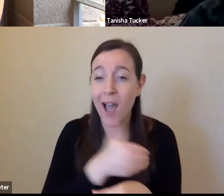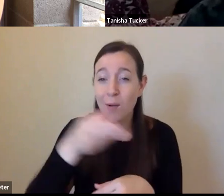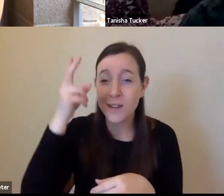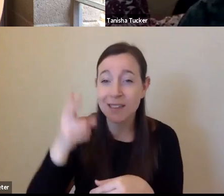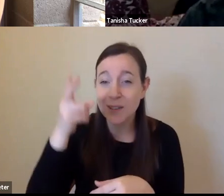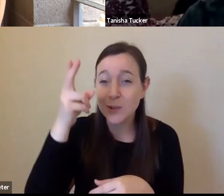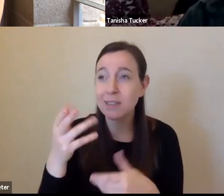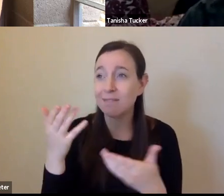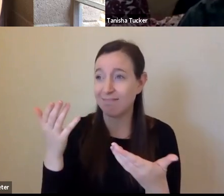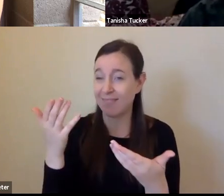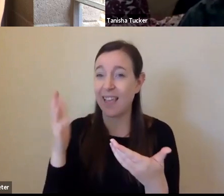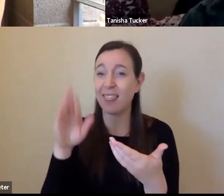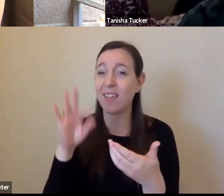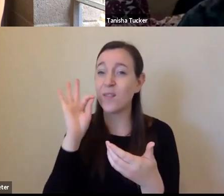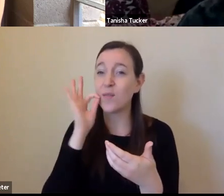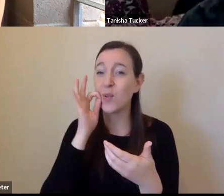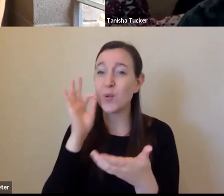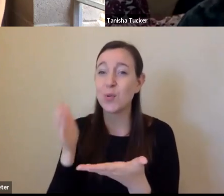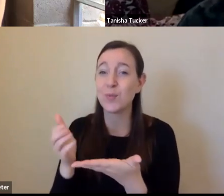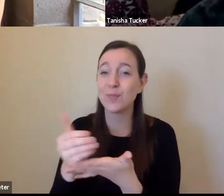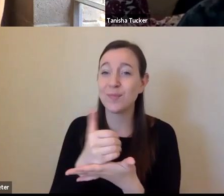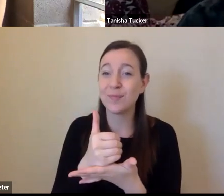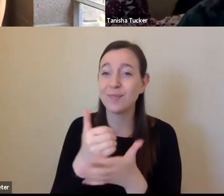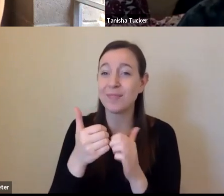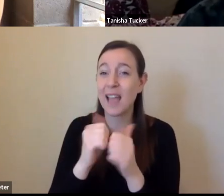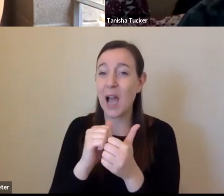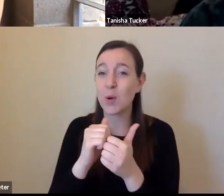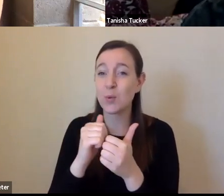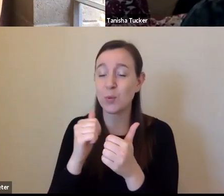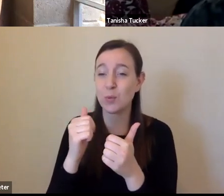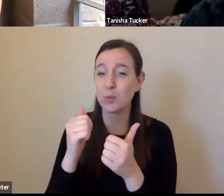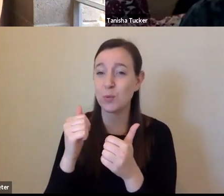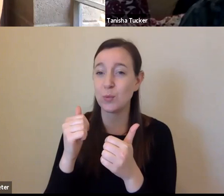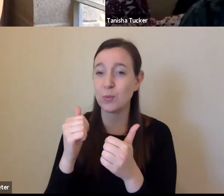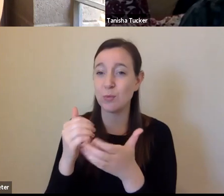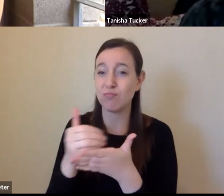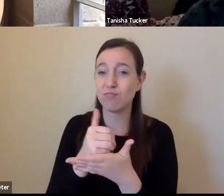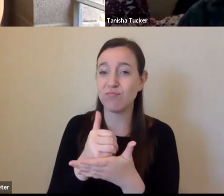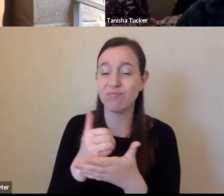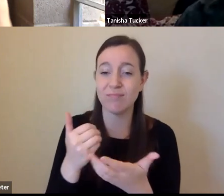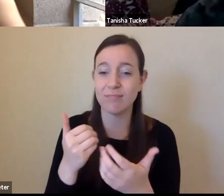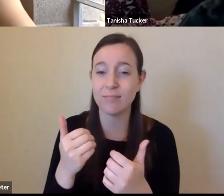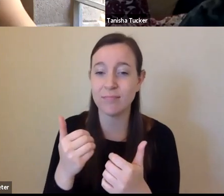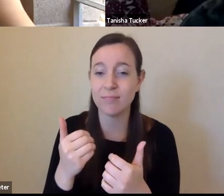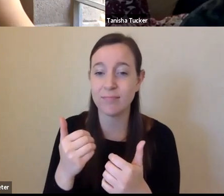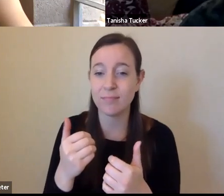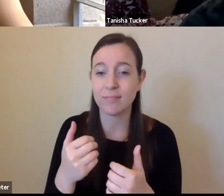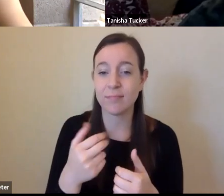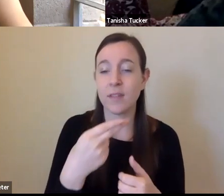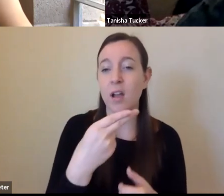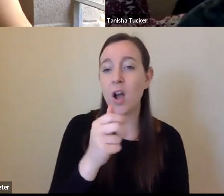picking fruit, of harvesting fruit. And can you just say that Gmail address now? Yes, it's